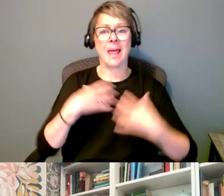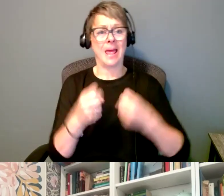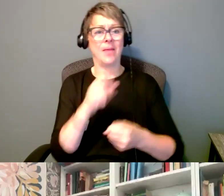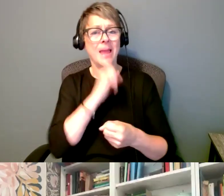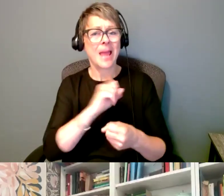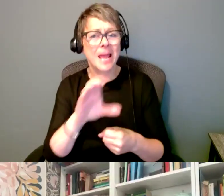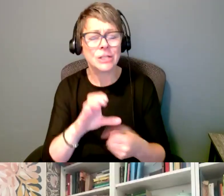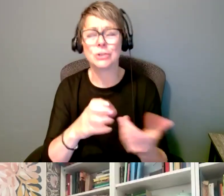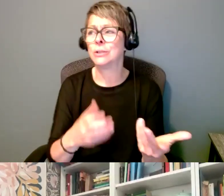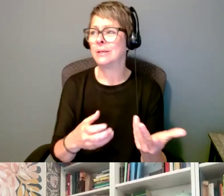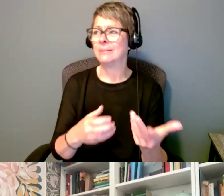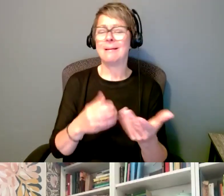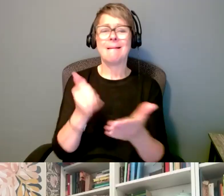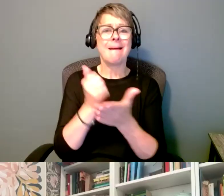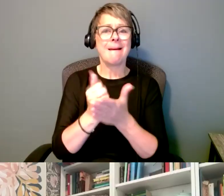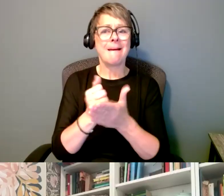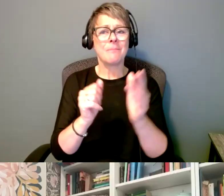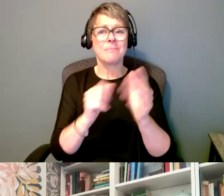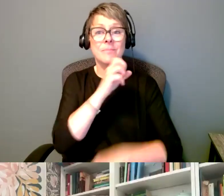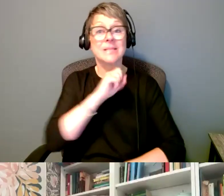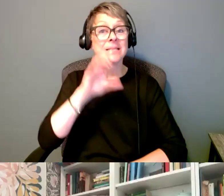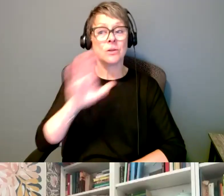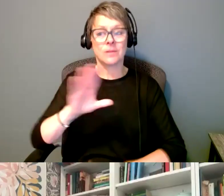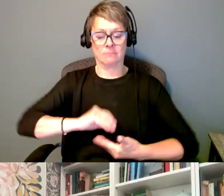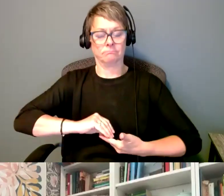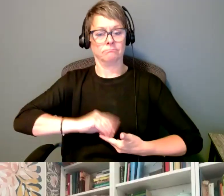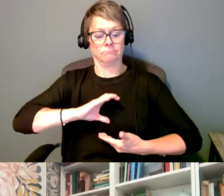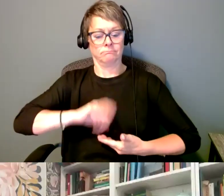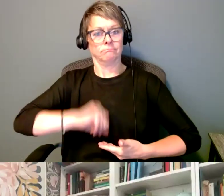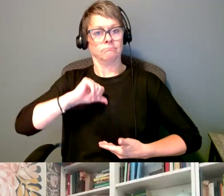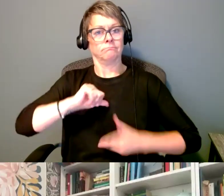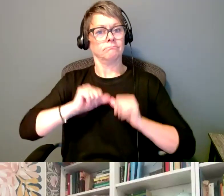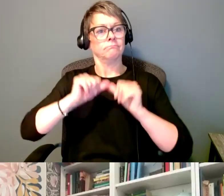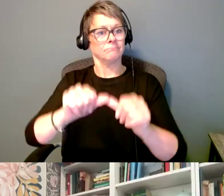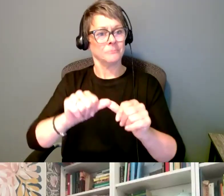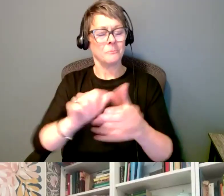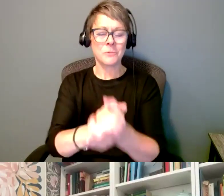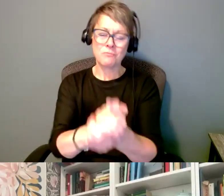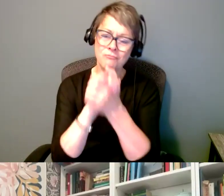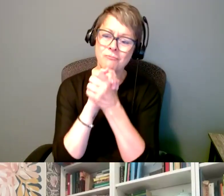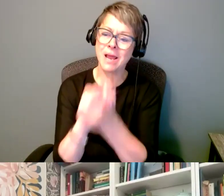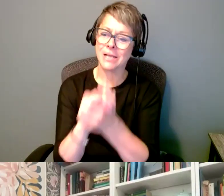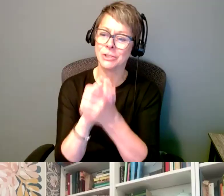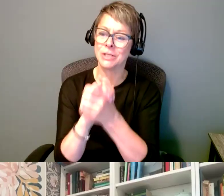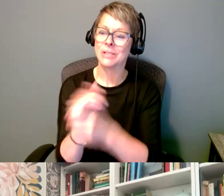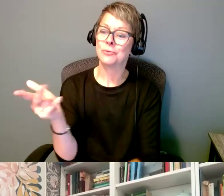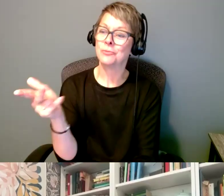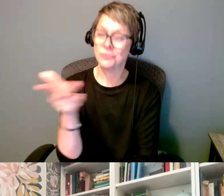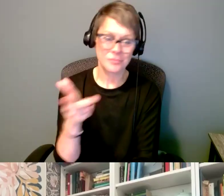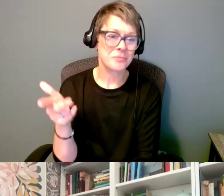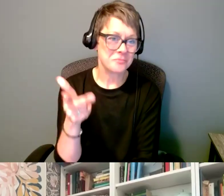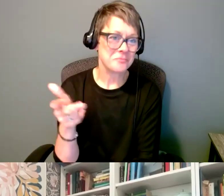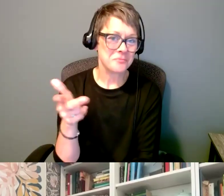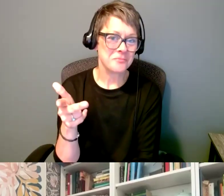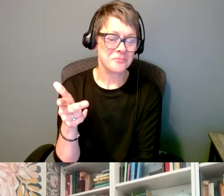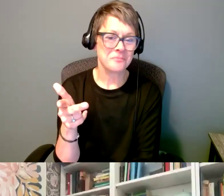uphold the dignity and rights of older people in Canada and internationally. Congratulations to all three of you, and